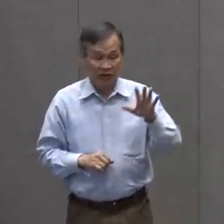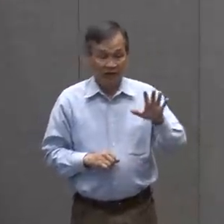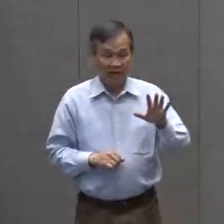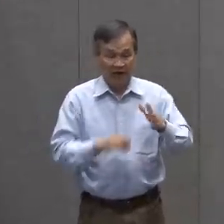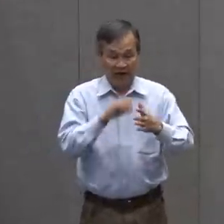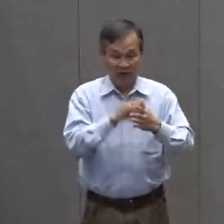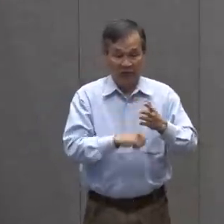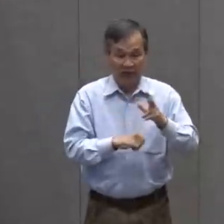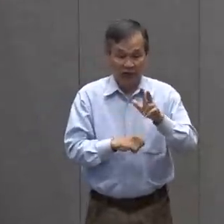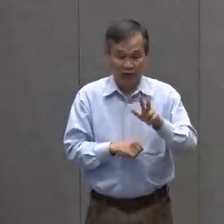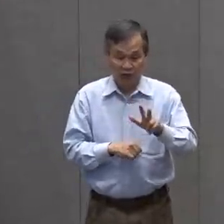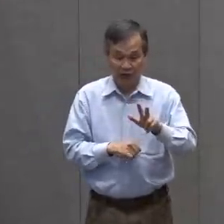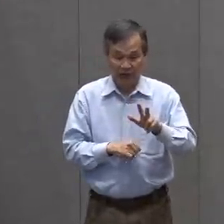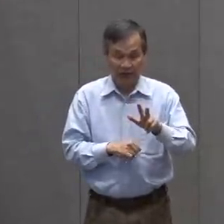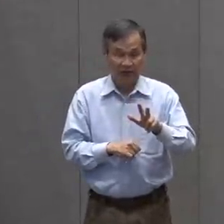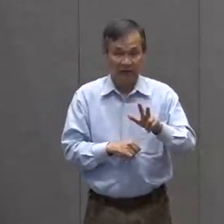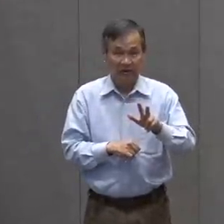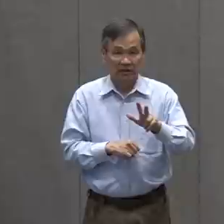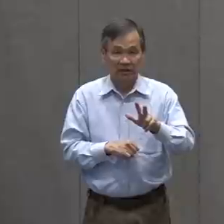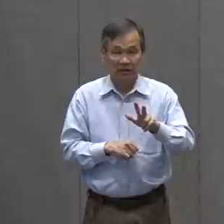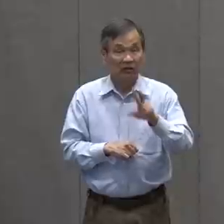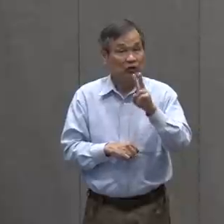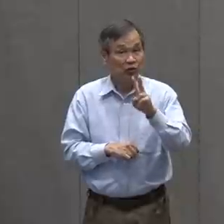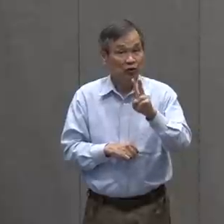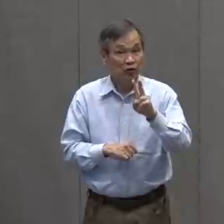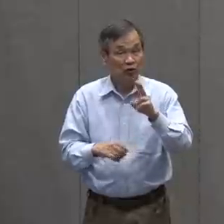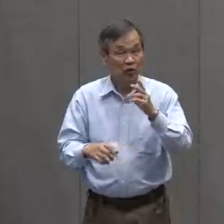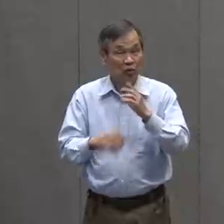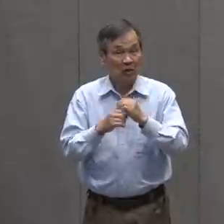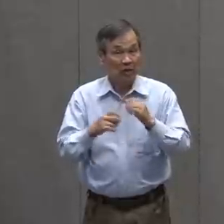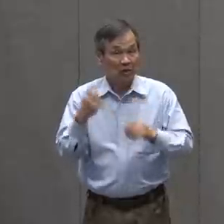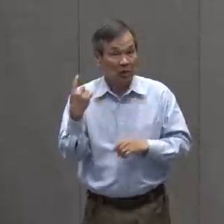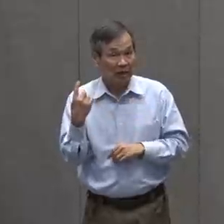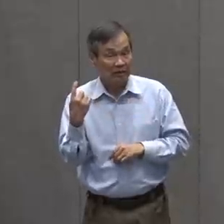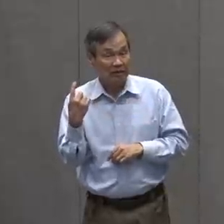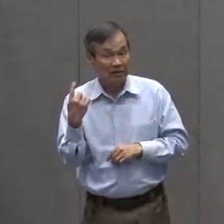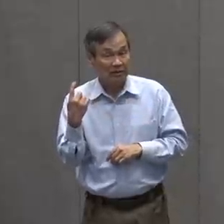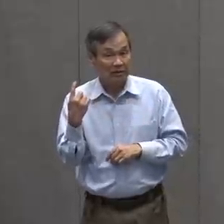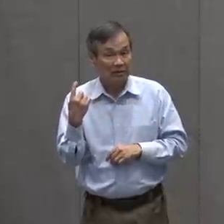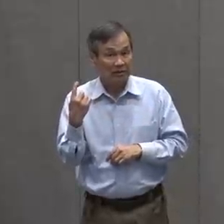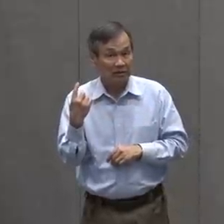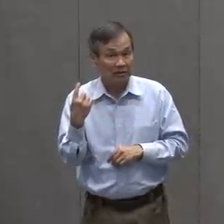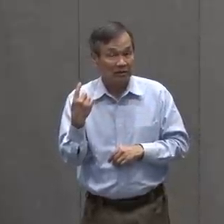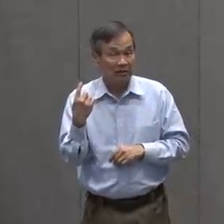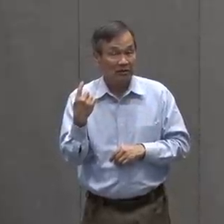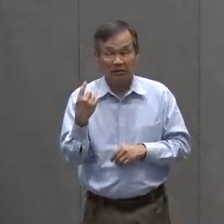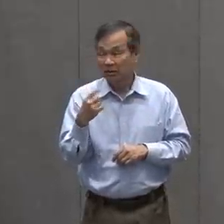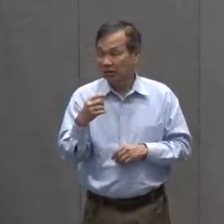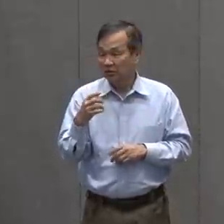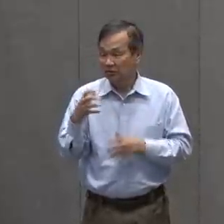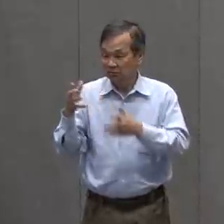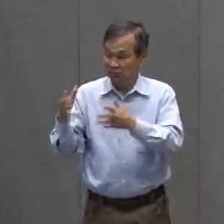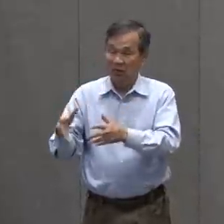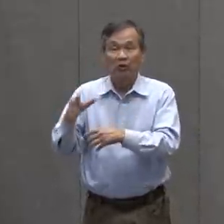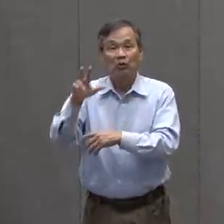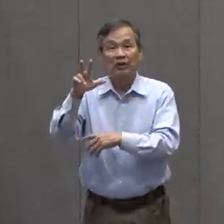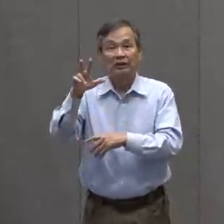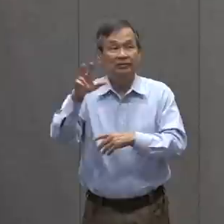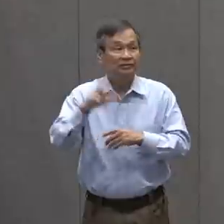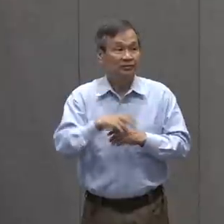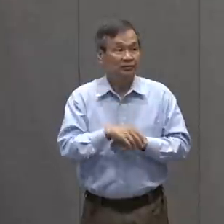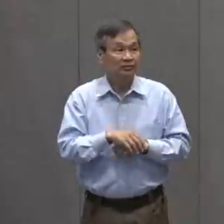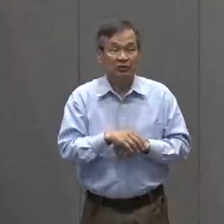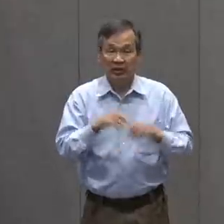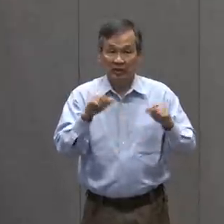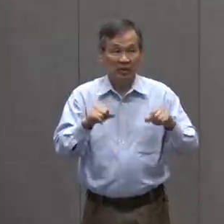3, which would be 2, plus 1 more, which would give me the number 3, or I could put it on